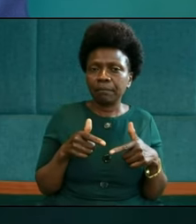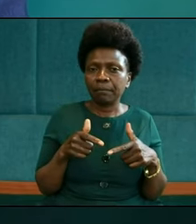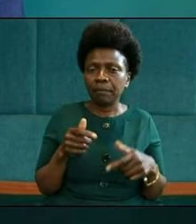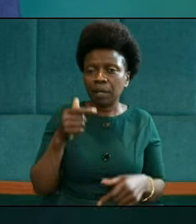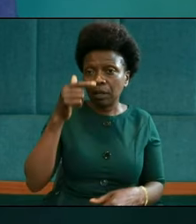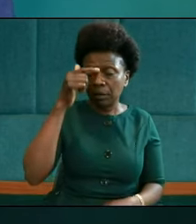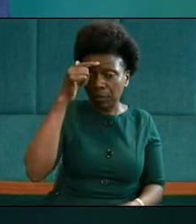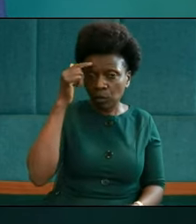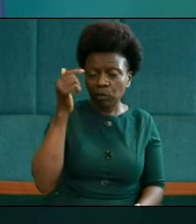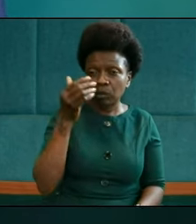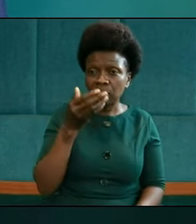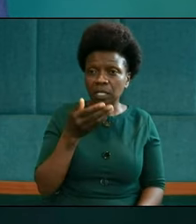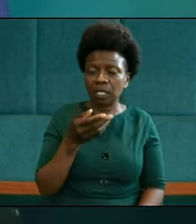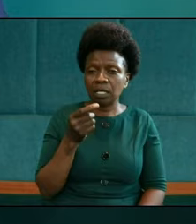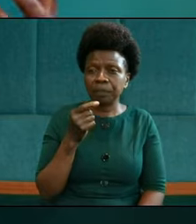because